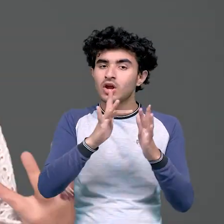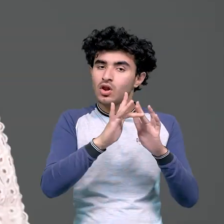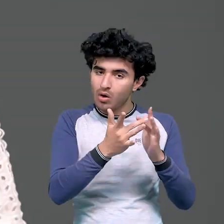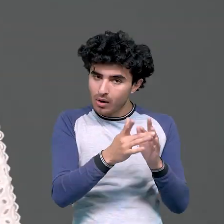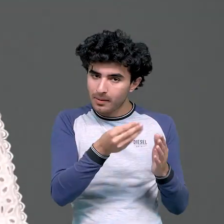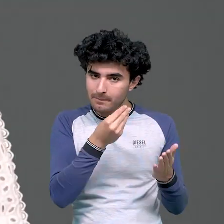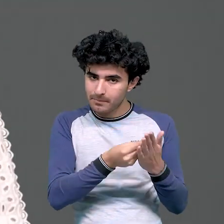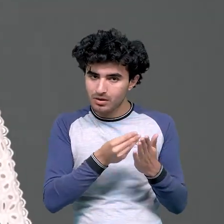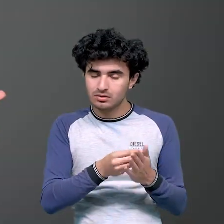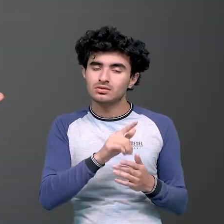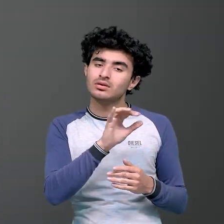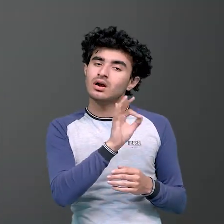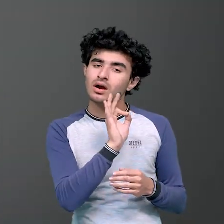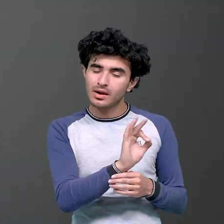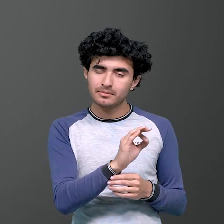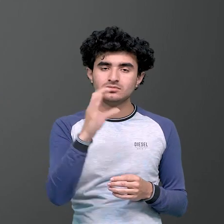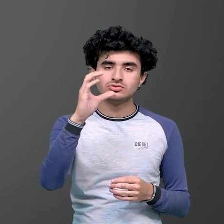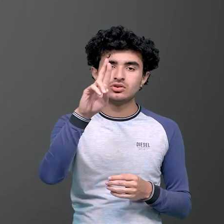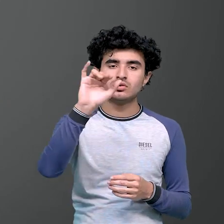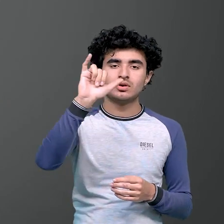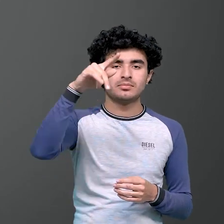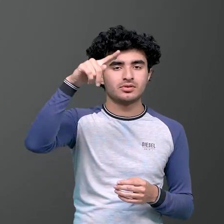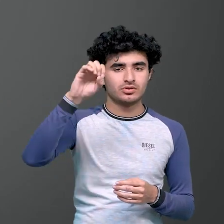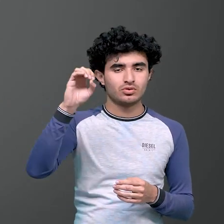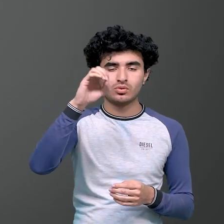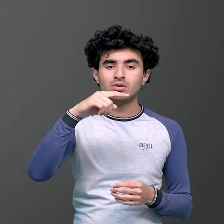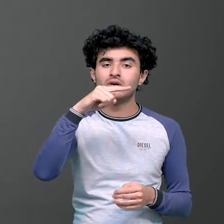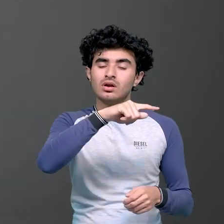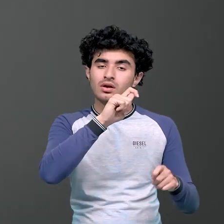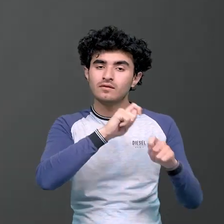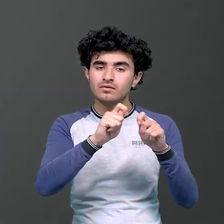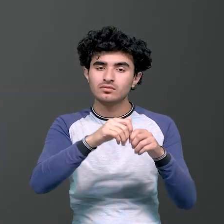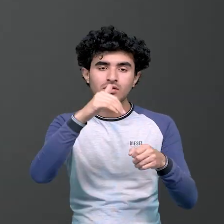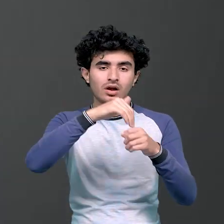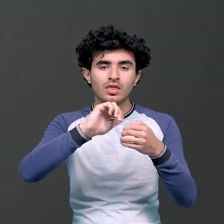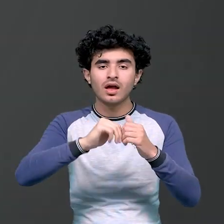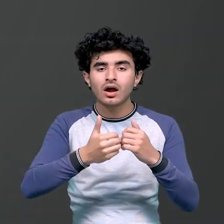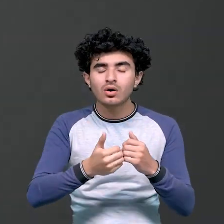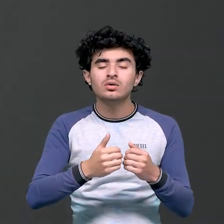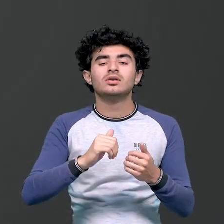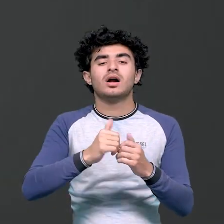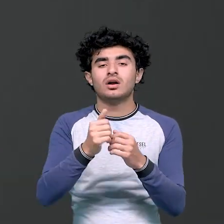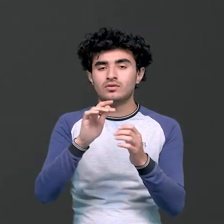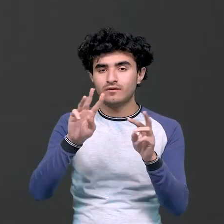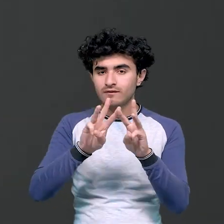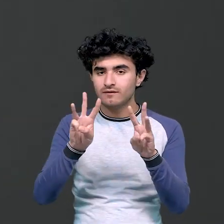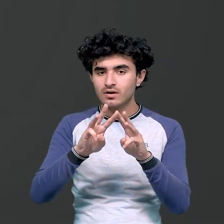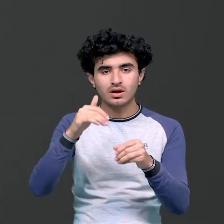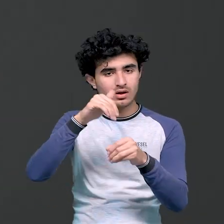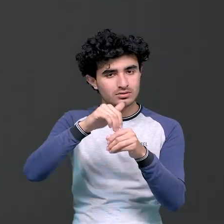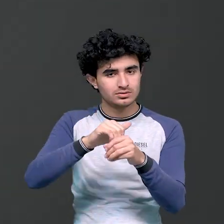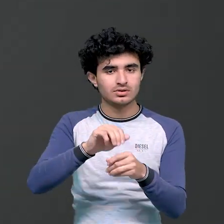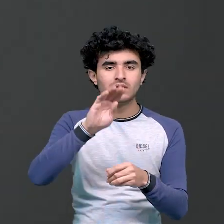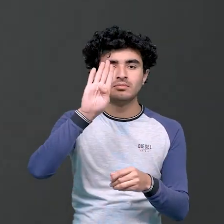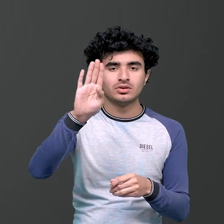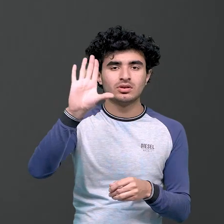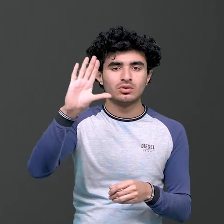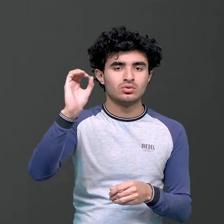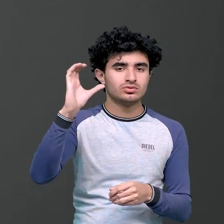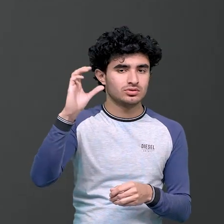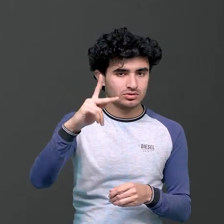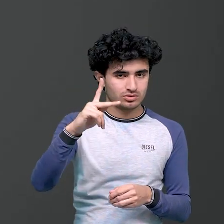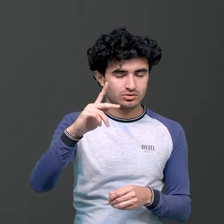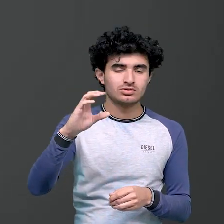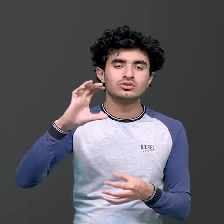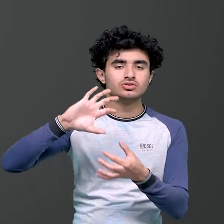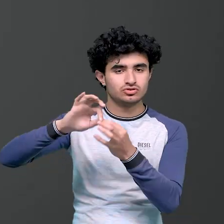virtual world. Now, when they exist in the digital world, they are built on something known as blockchain